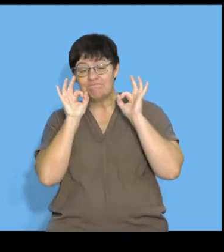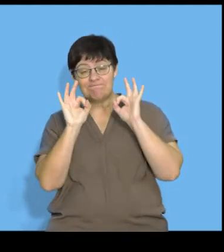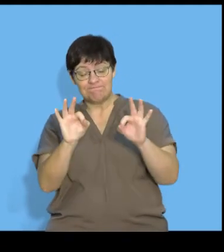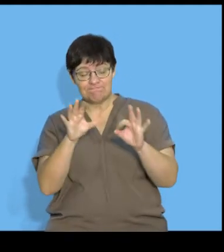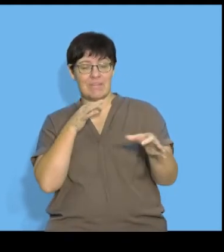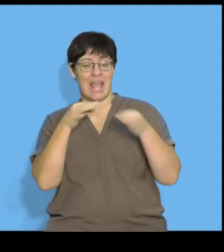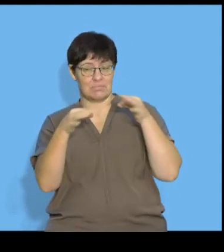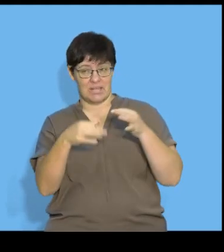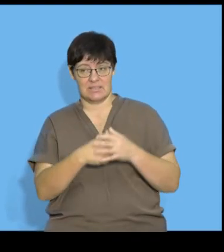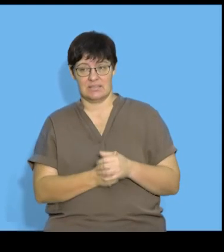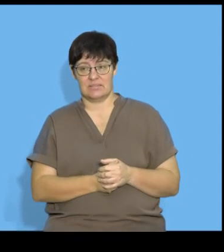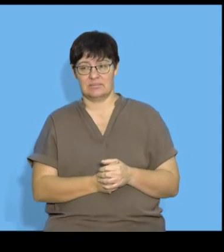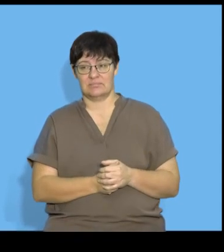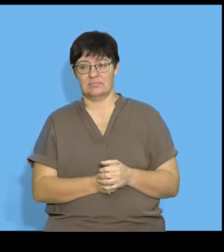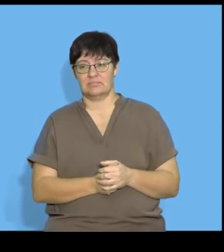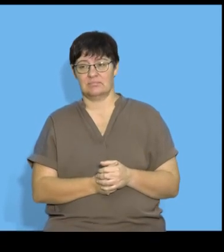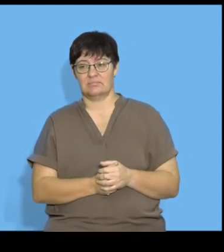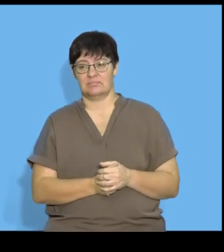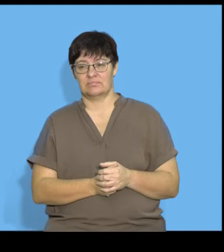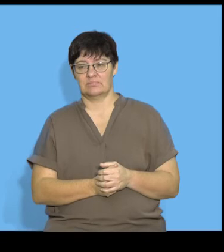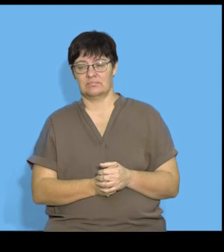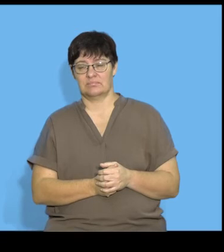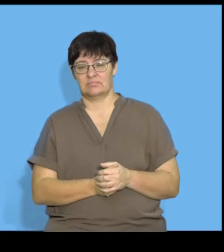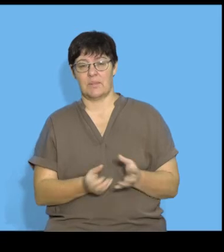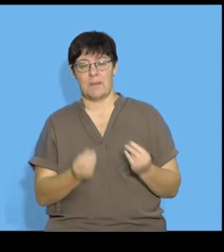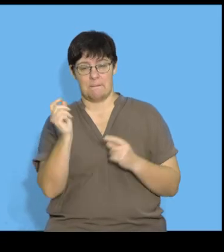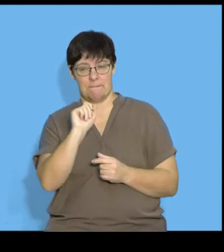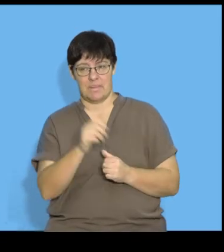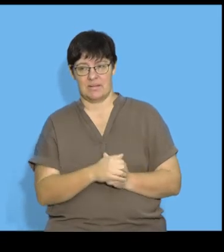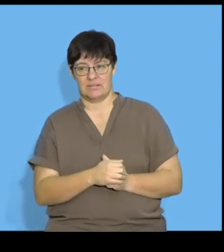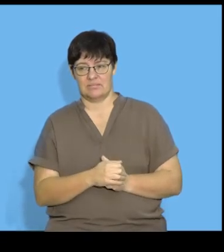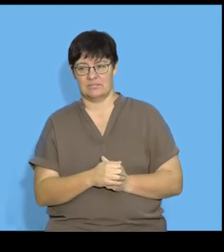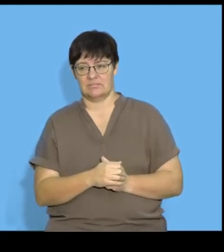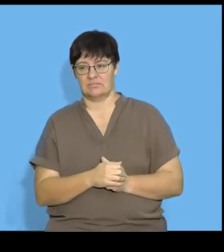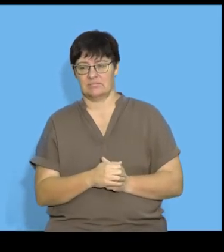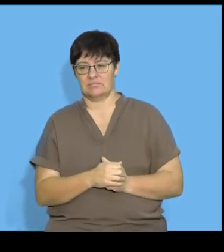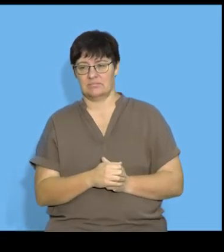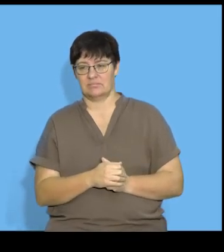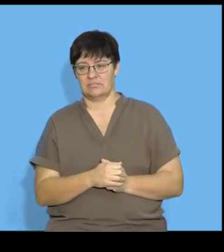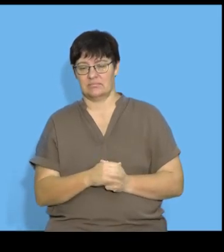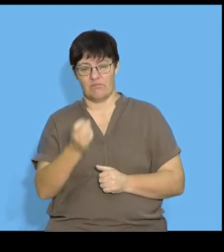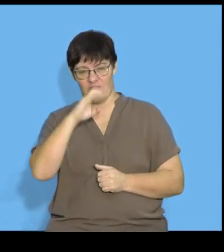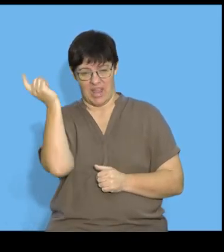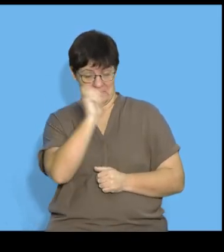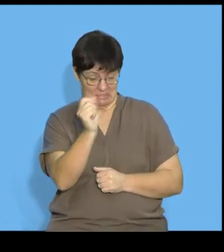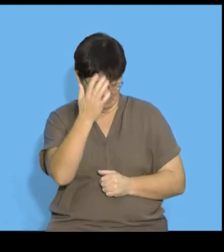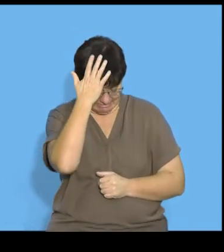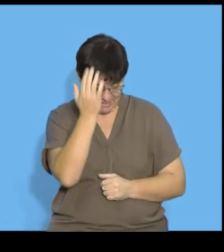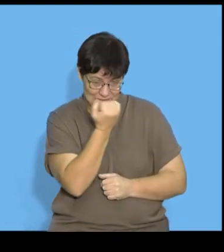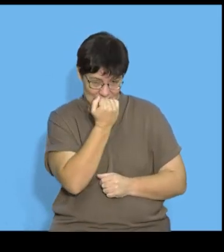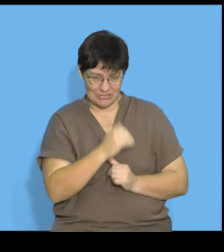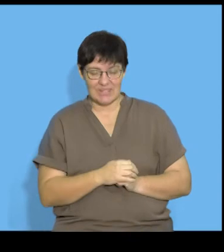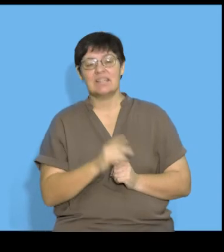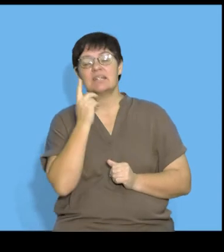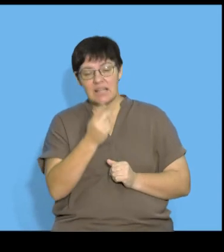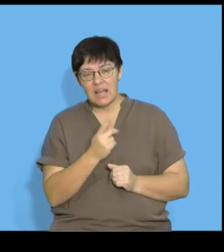let's go back. I think we're going to have to get the pen going again. We always forget about the pen. Which